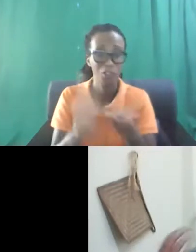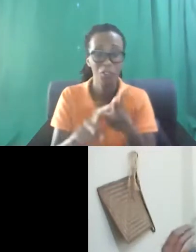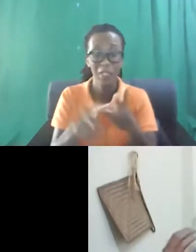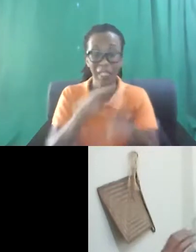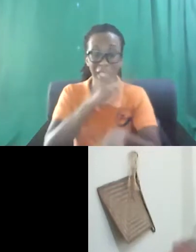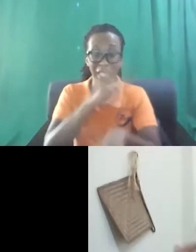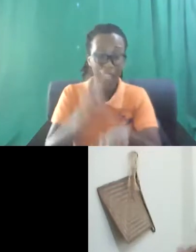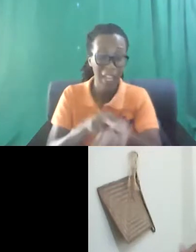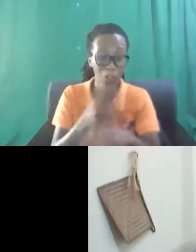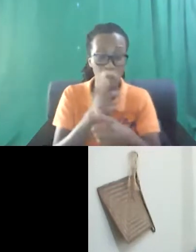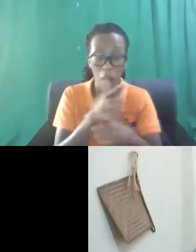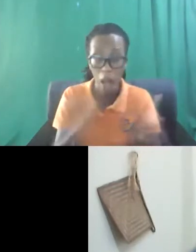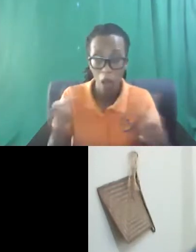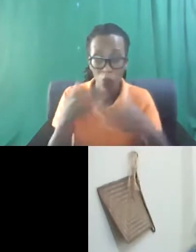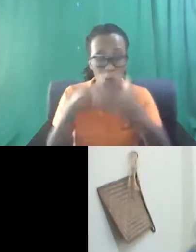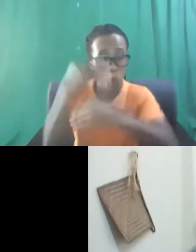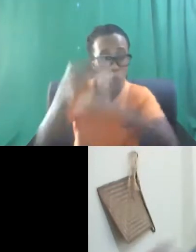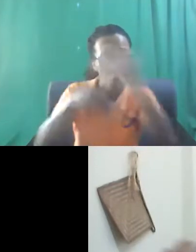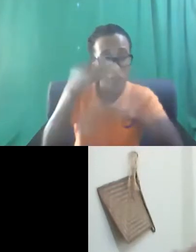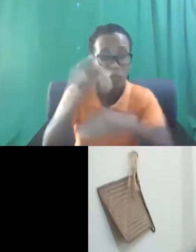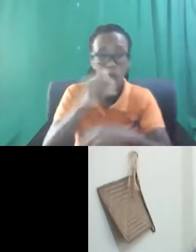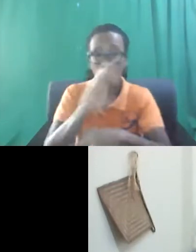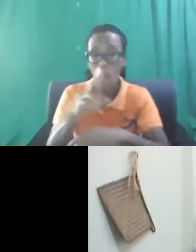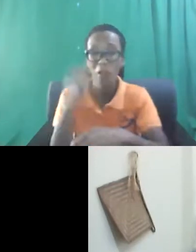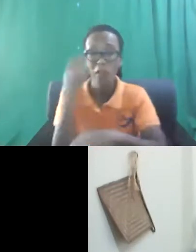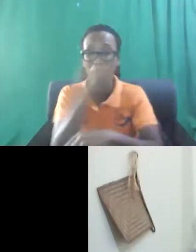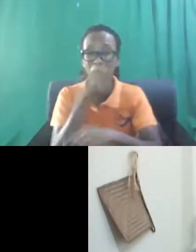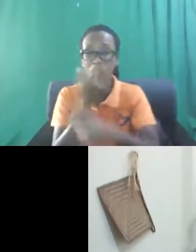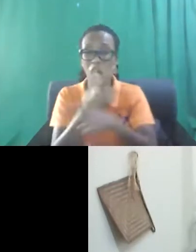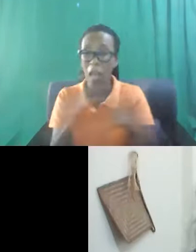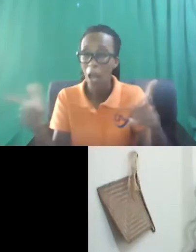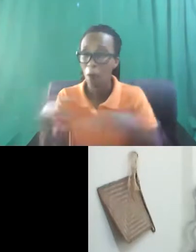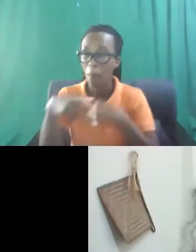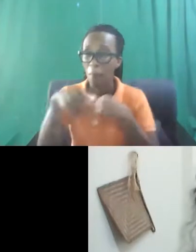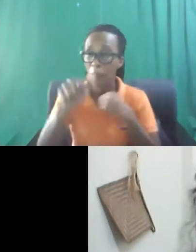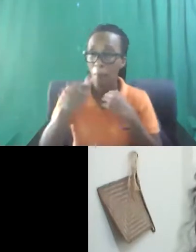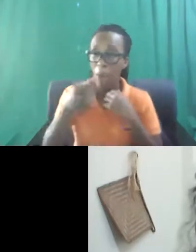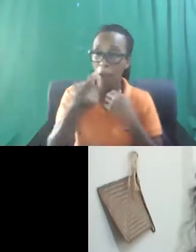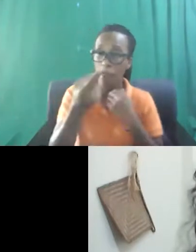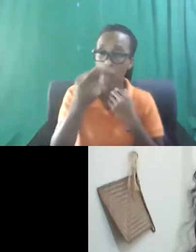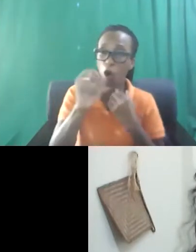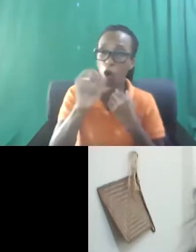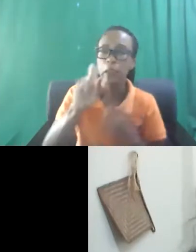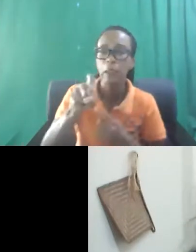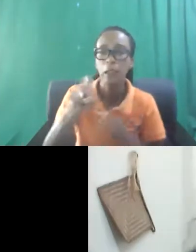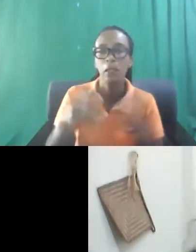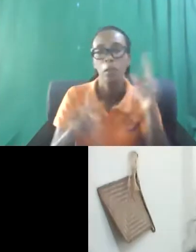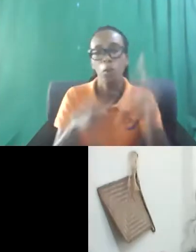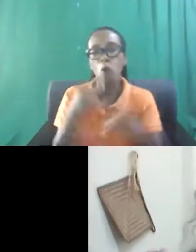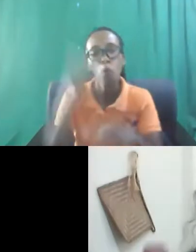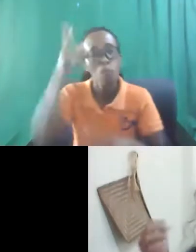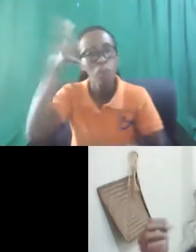processing or speech and language pathology, we need people who know about linguistics. So